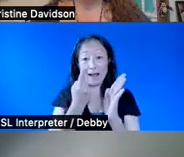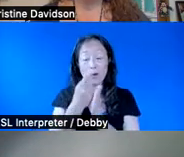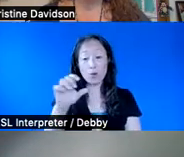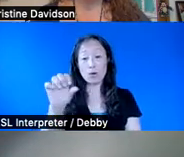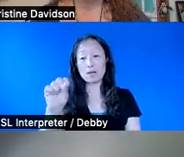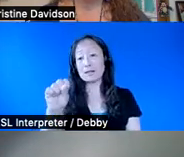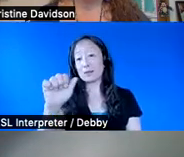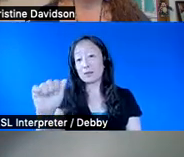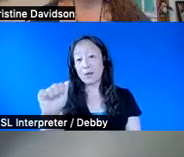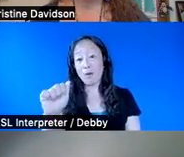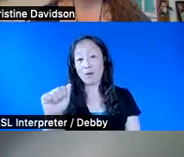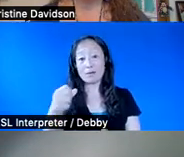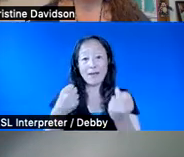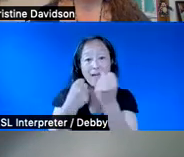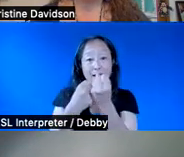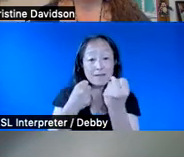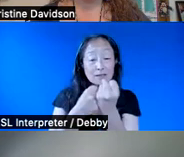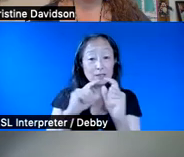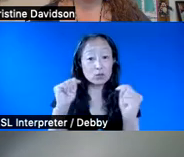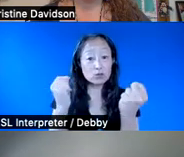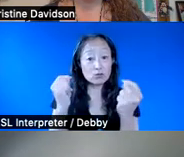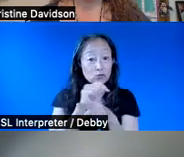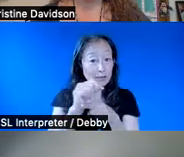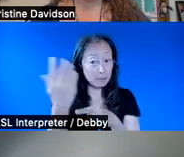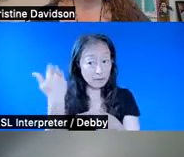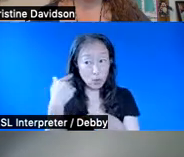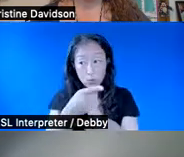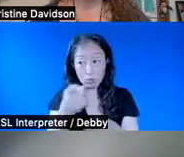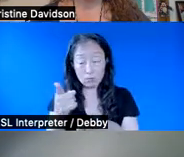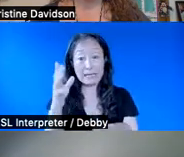you have, was it Native focused?